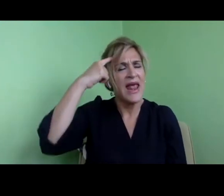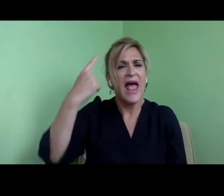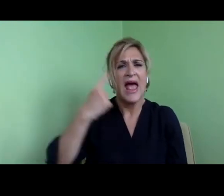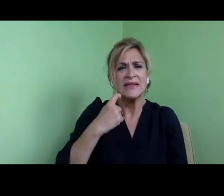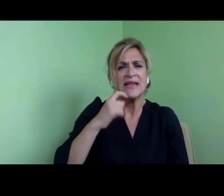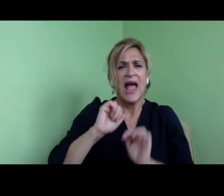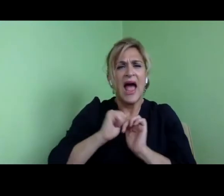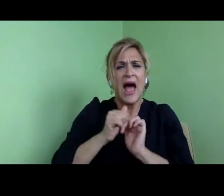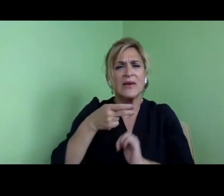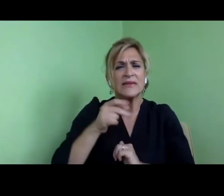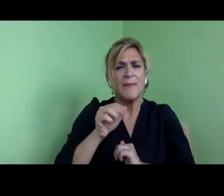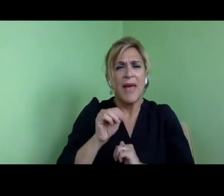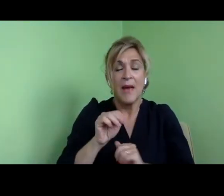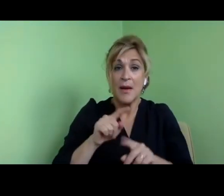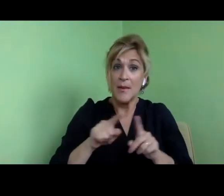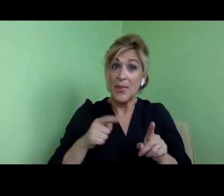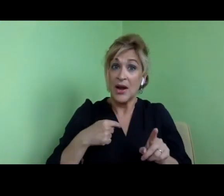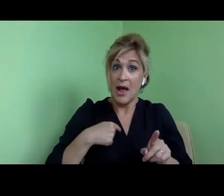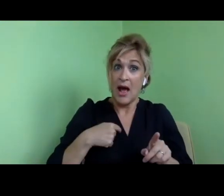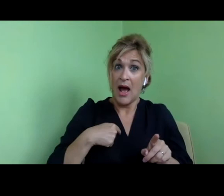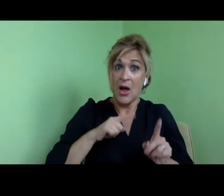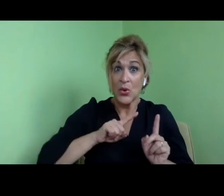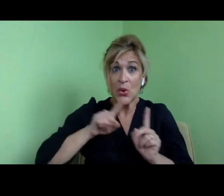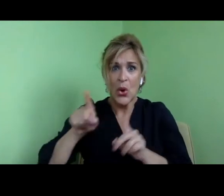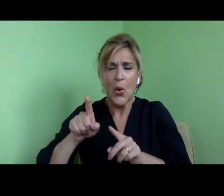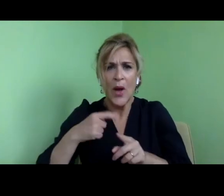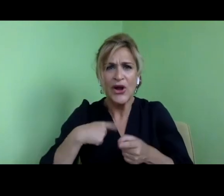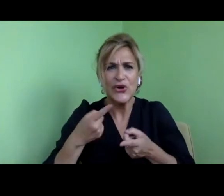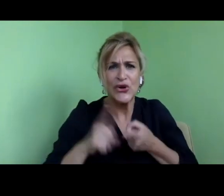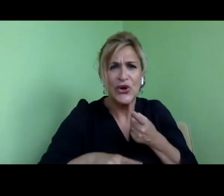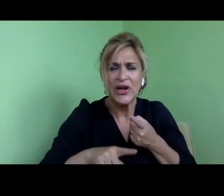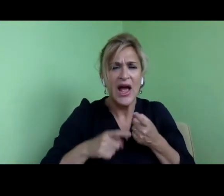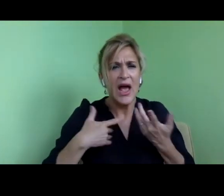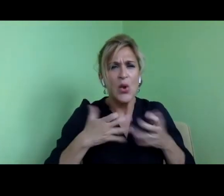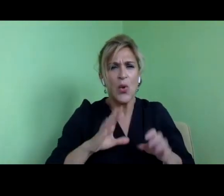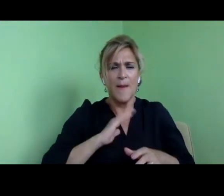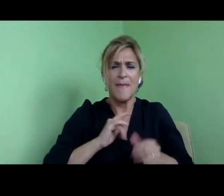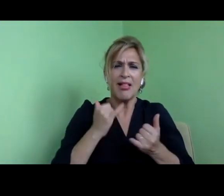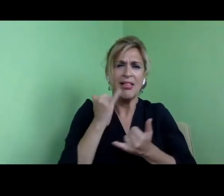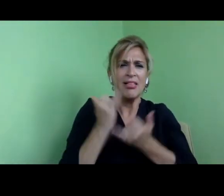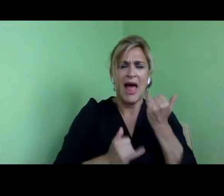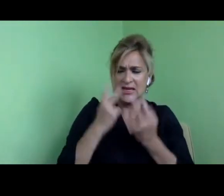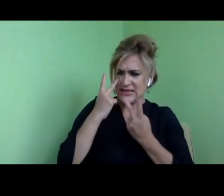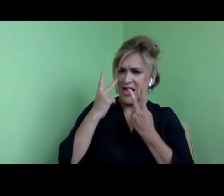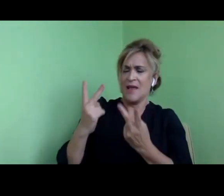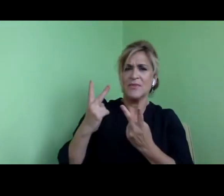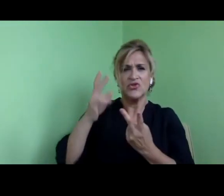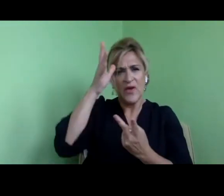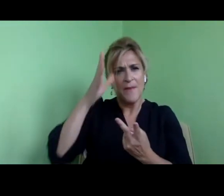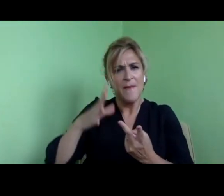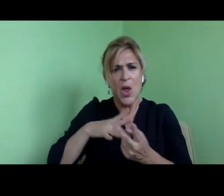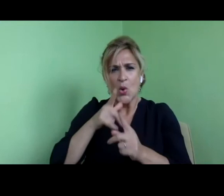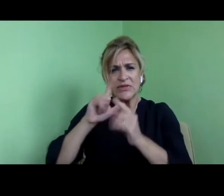feet were letting, I couldn't go. I didn't want my last image to be of a man shrunken down to a skeleton.